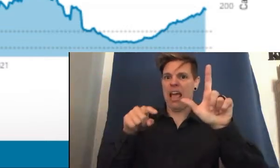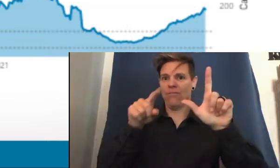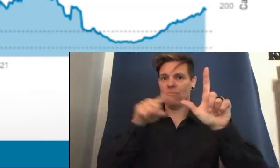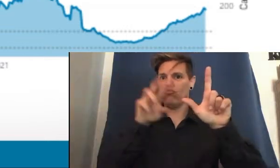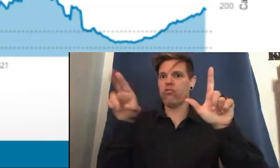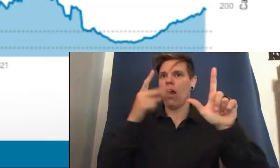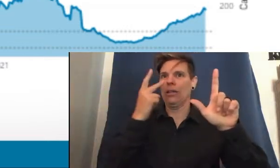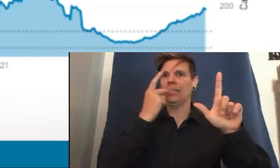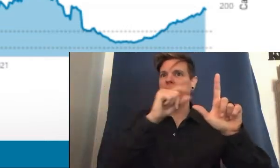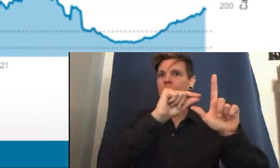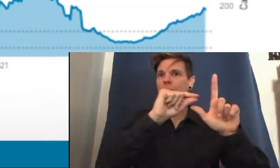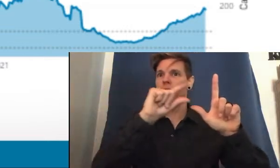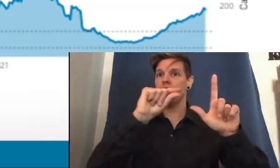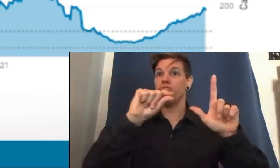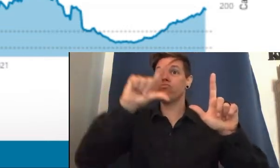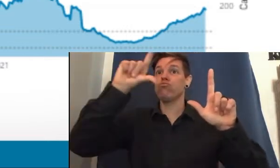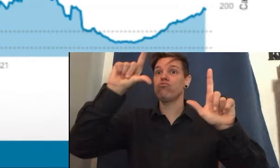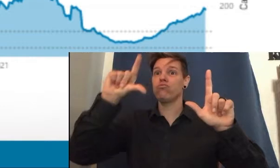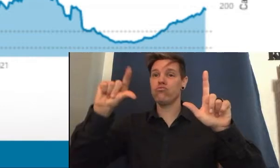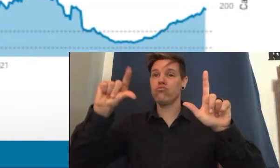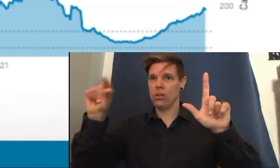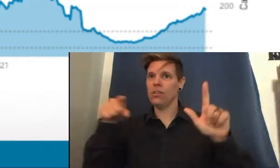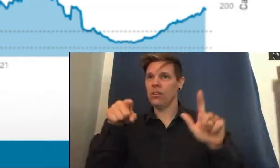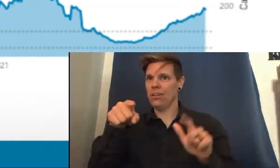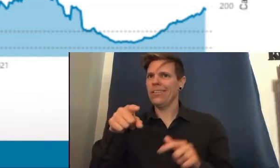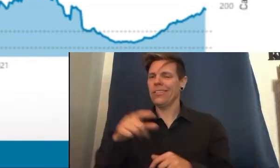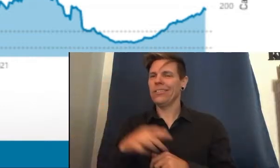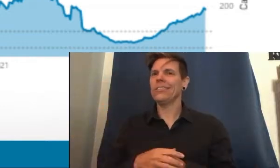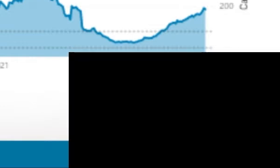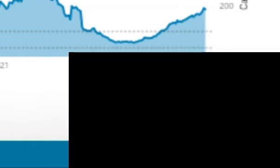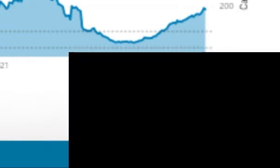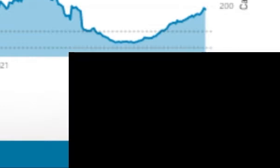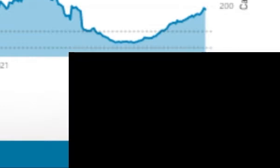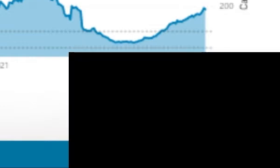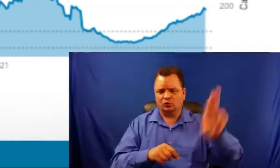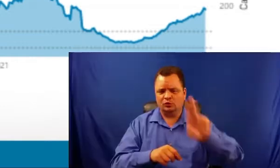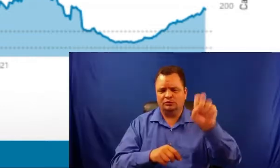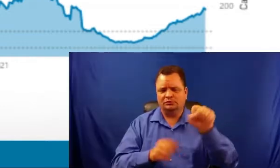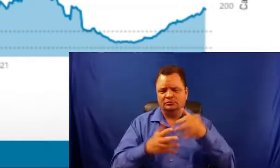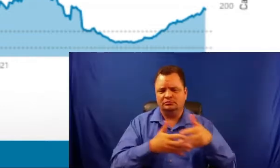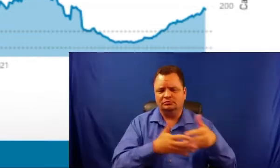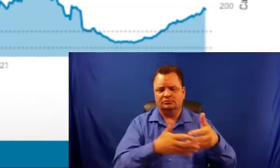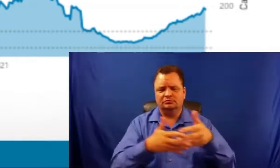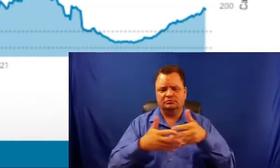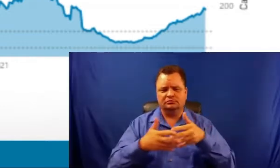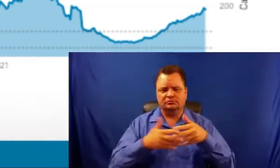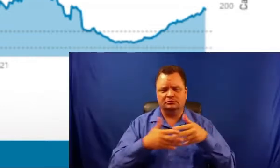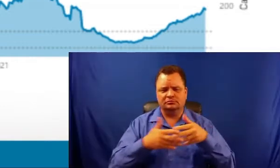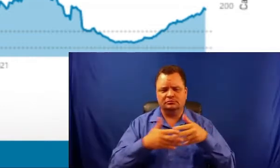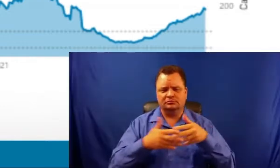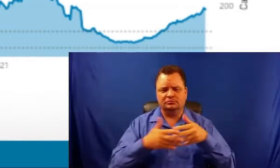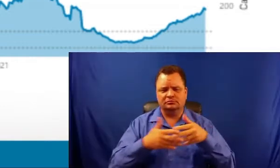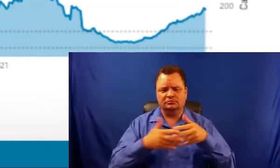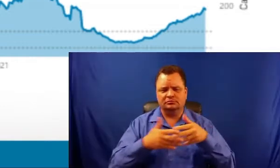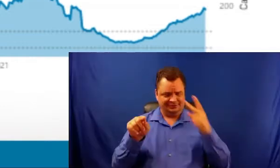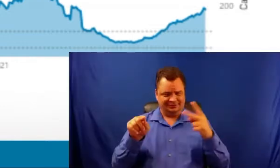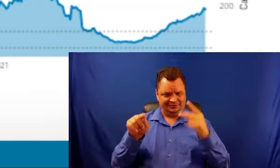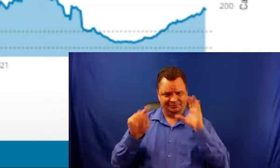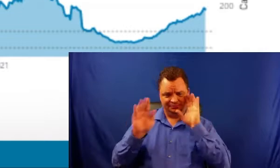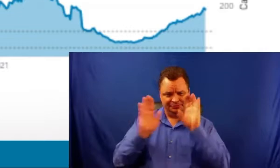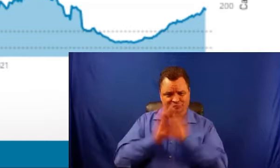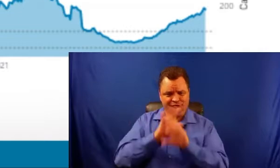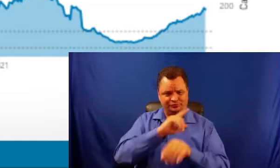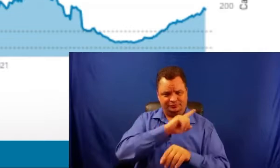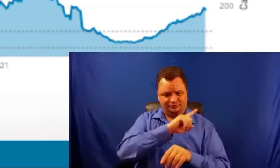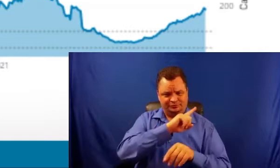consistent pretty much nationwide, although the exact dates vary. But we've seen, I would call these surges or peaks. So initially we